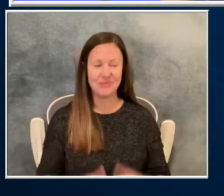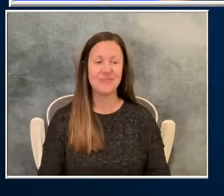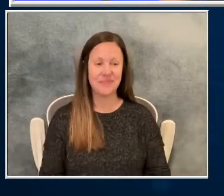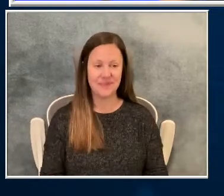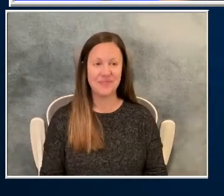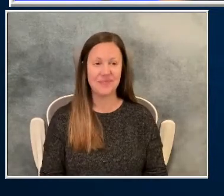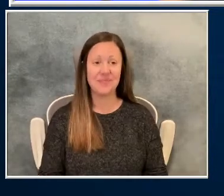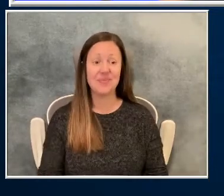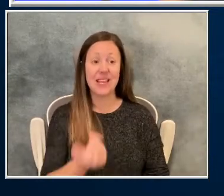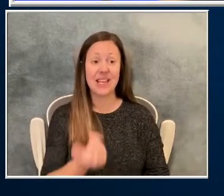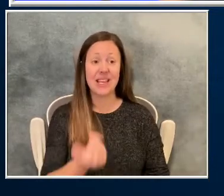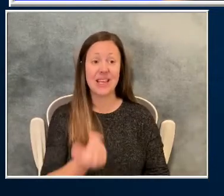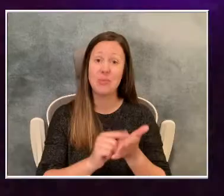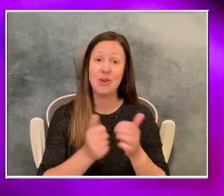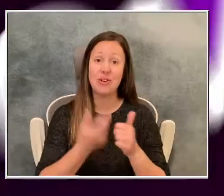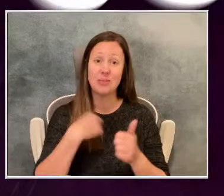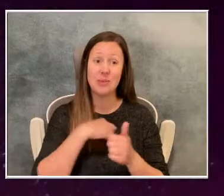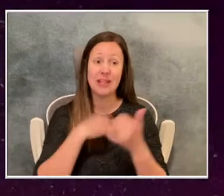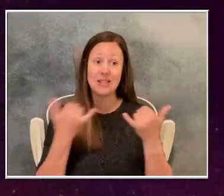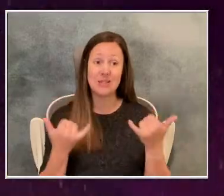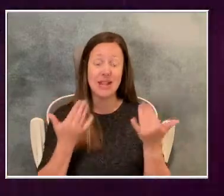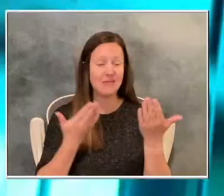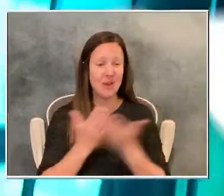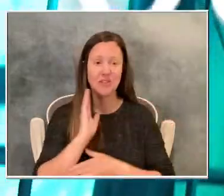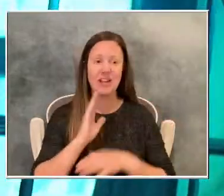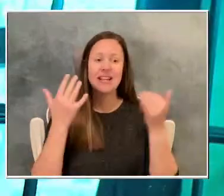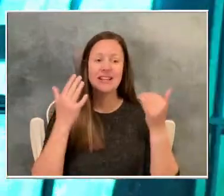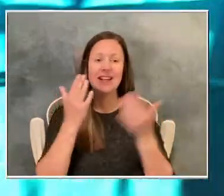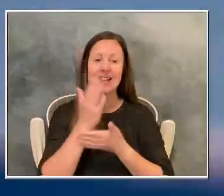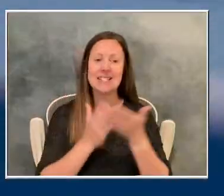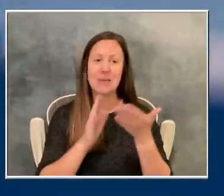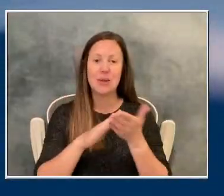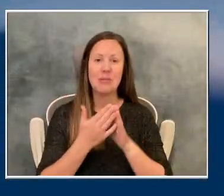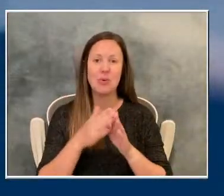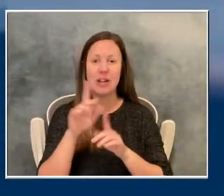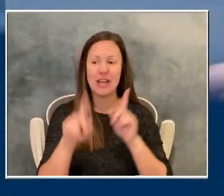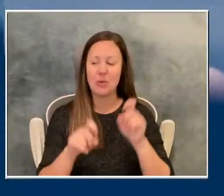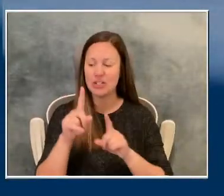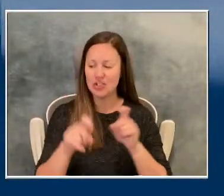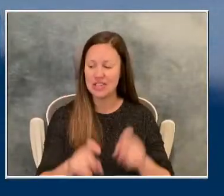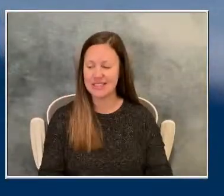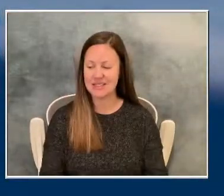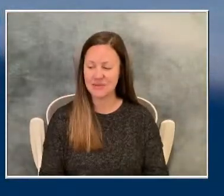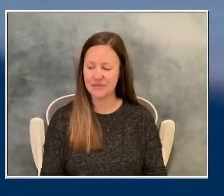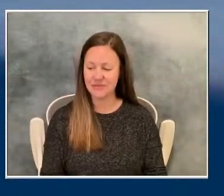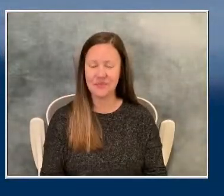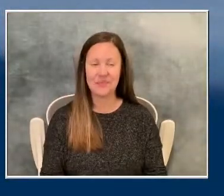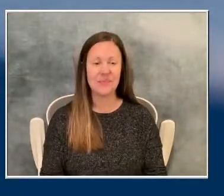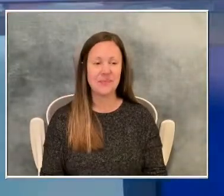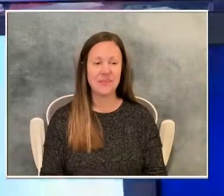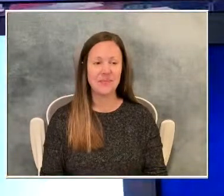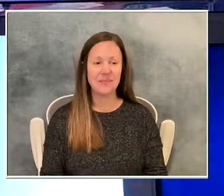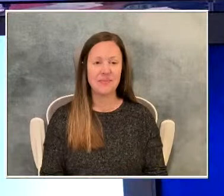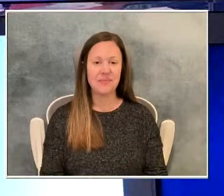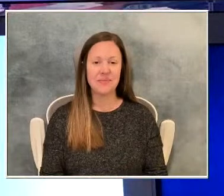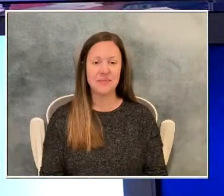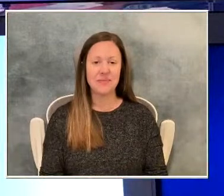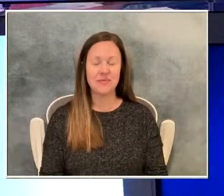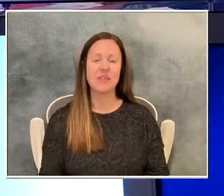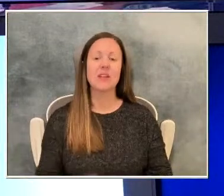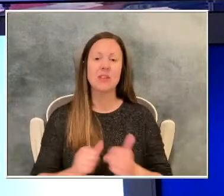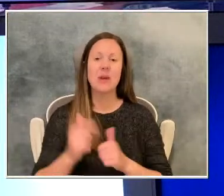today? All right, let's get to some community questions. So how long has